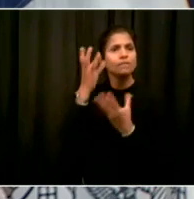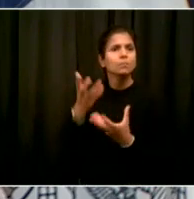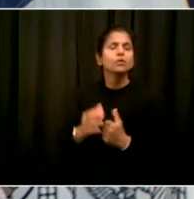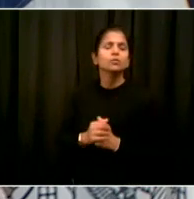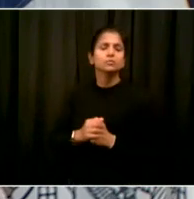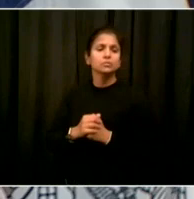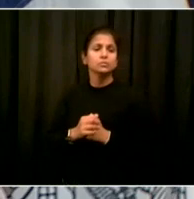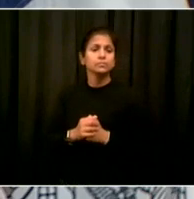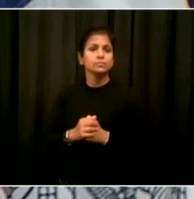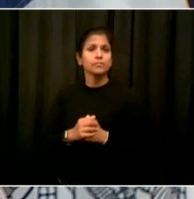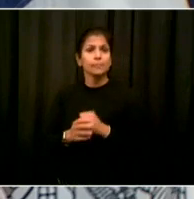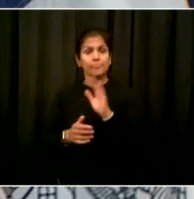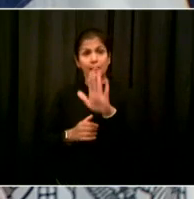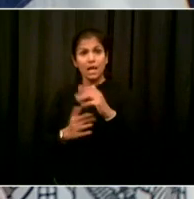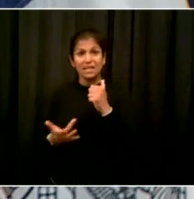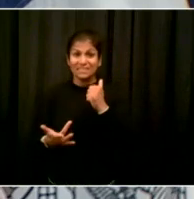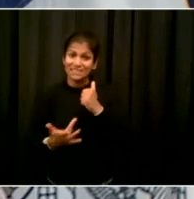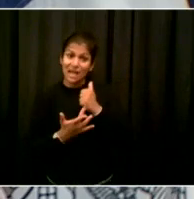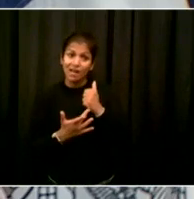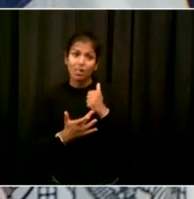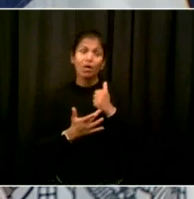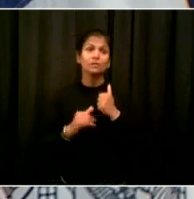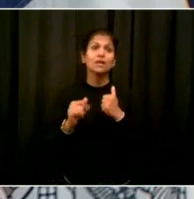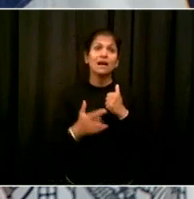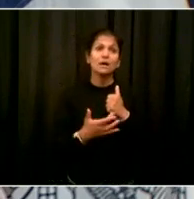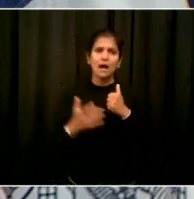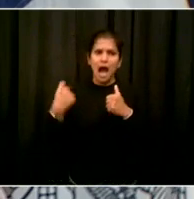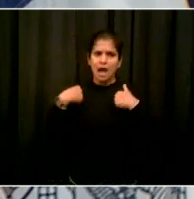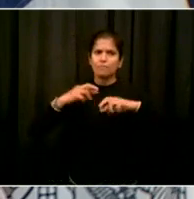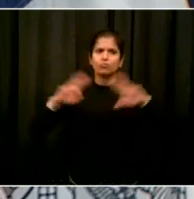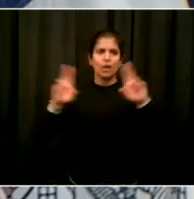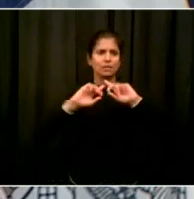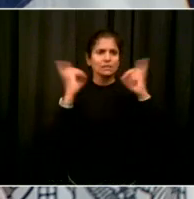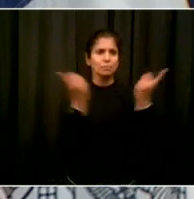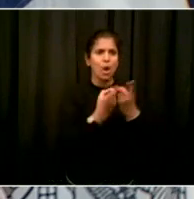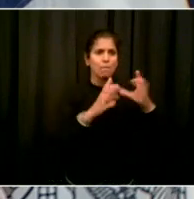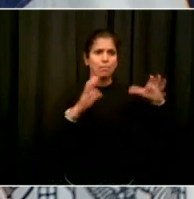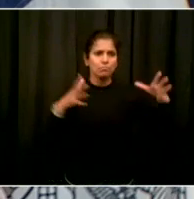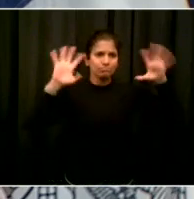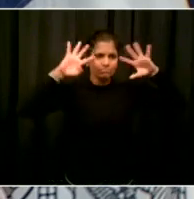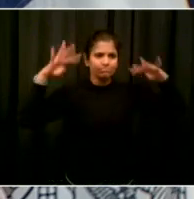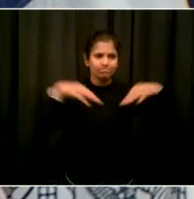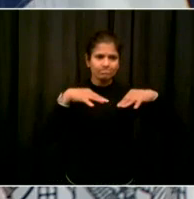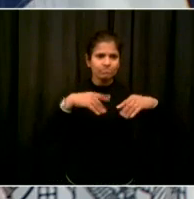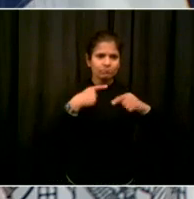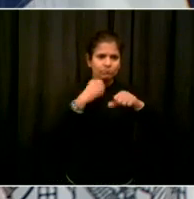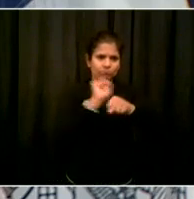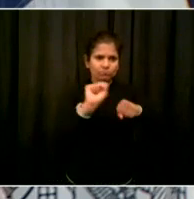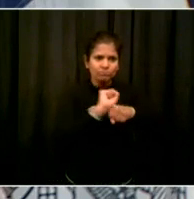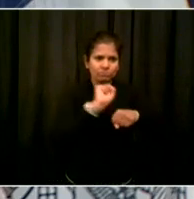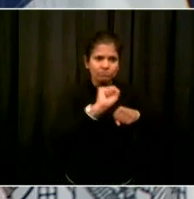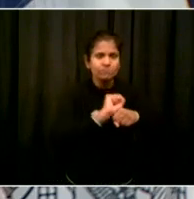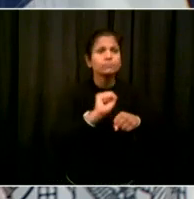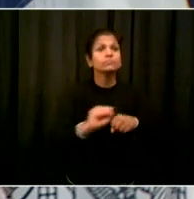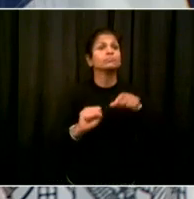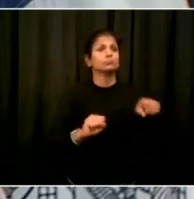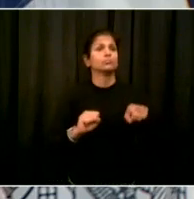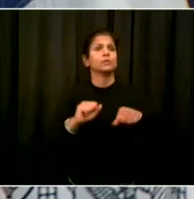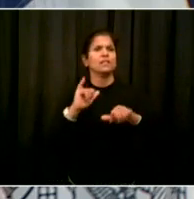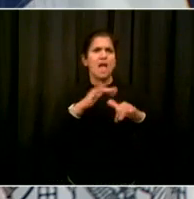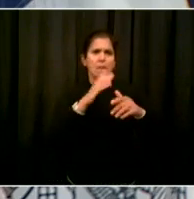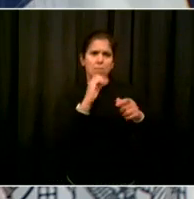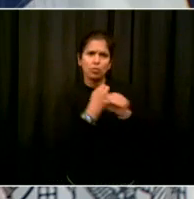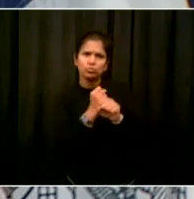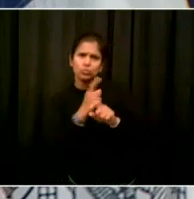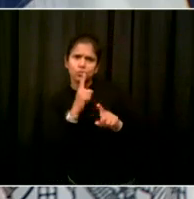Association and making sure that if there's any concerns they have, we're working closely with them. I'm sure the state is doing the same, which regulates